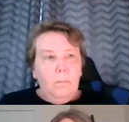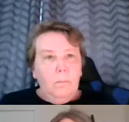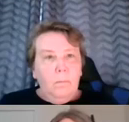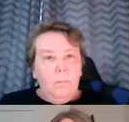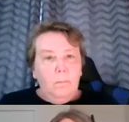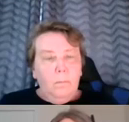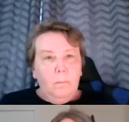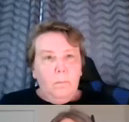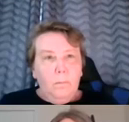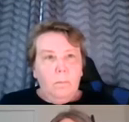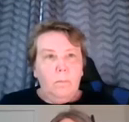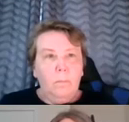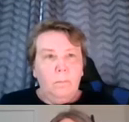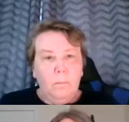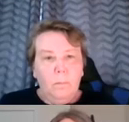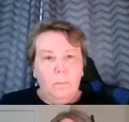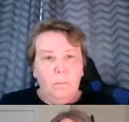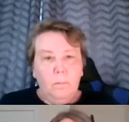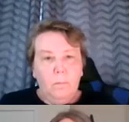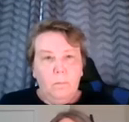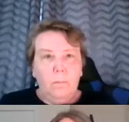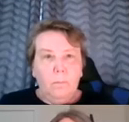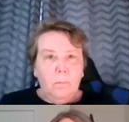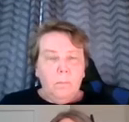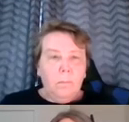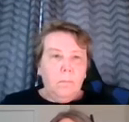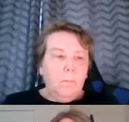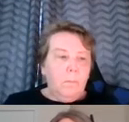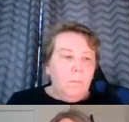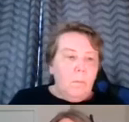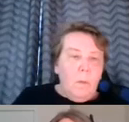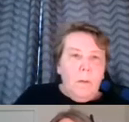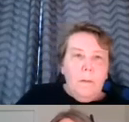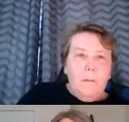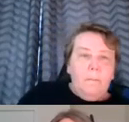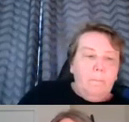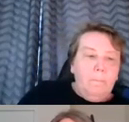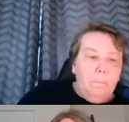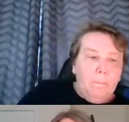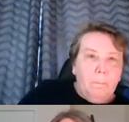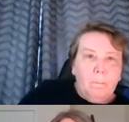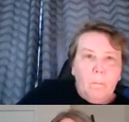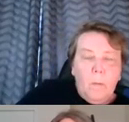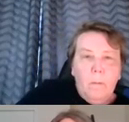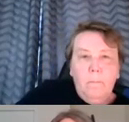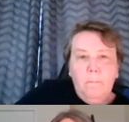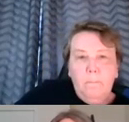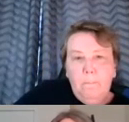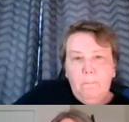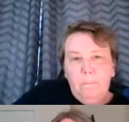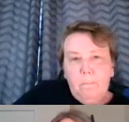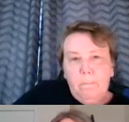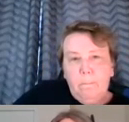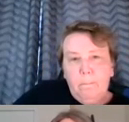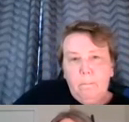PDF accessible? So this is just sort of the technical background of why we have the standards we do. There's